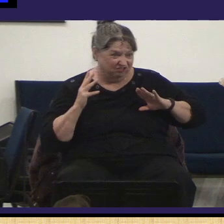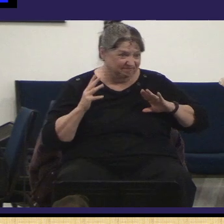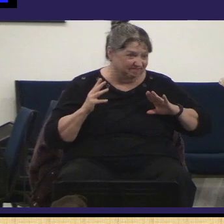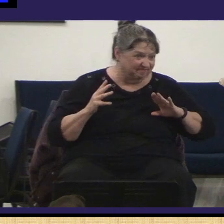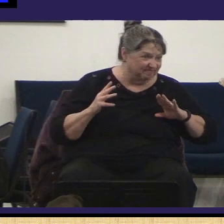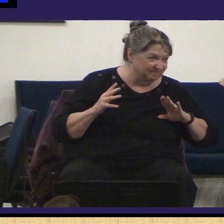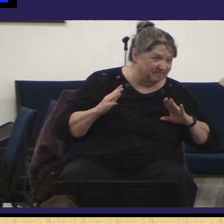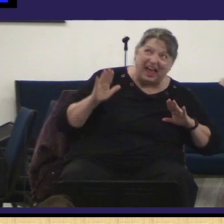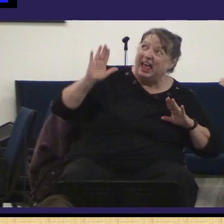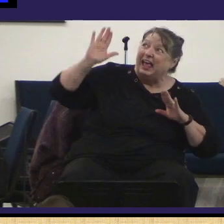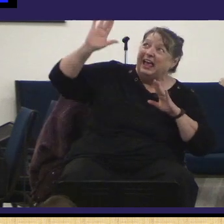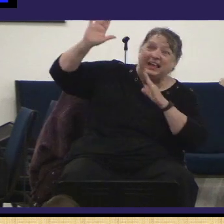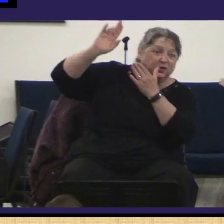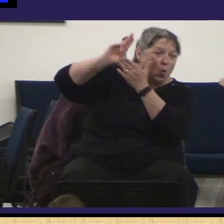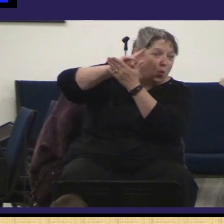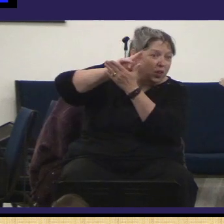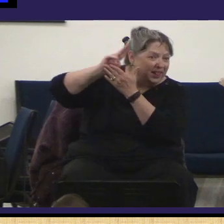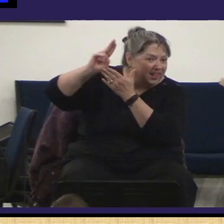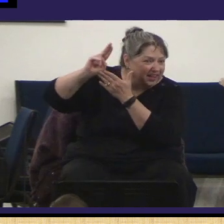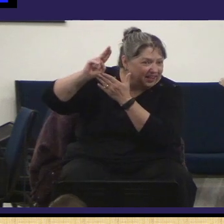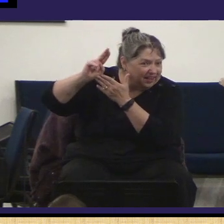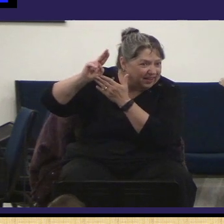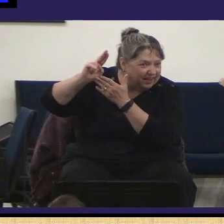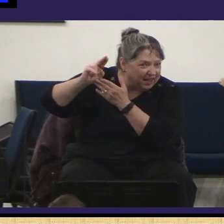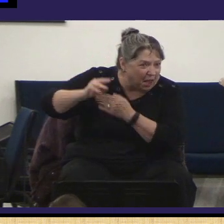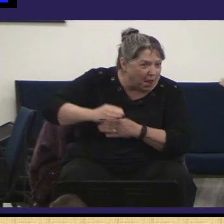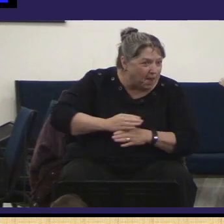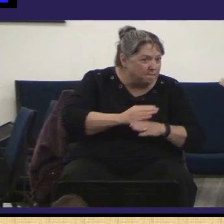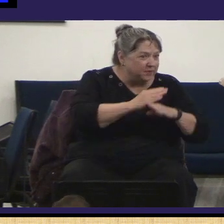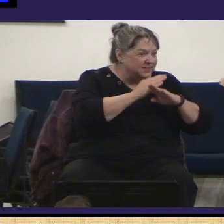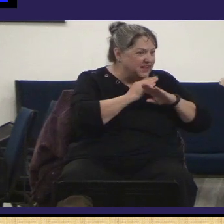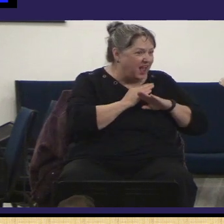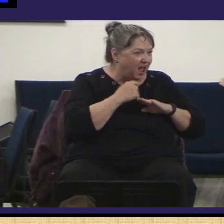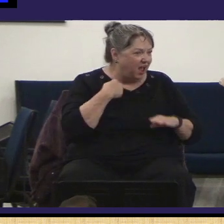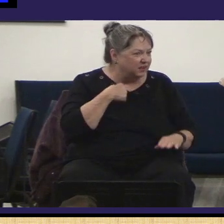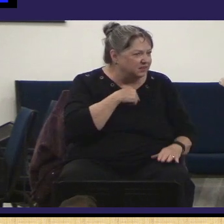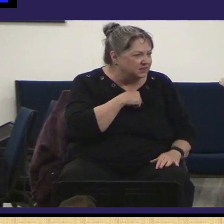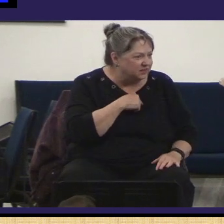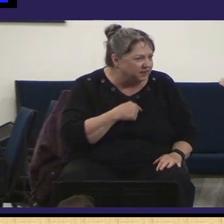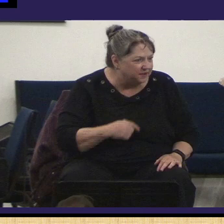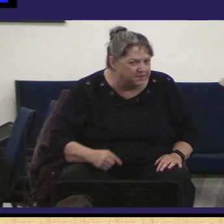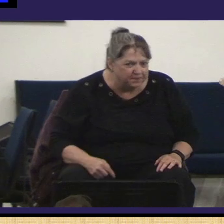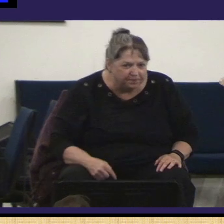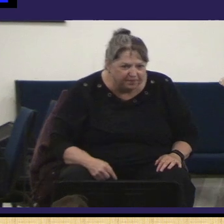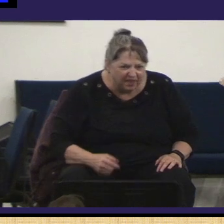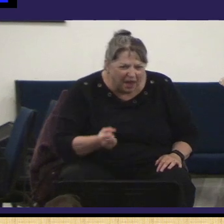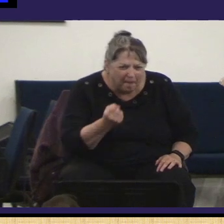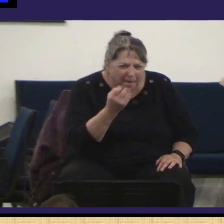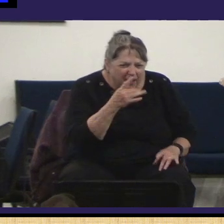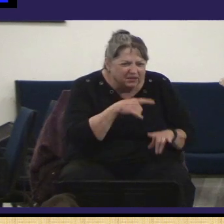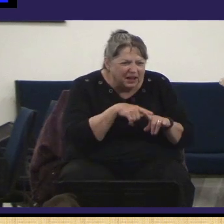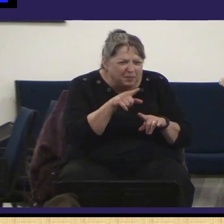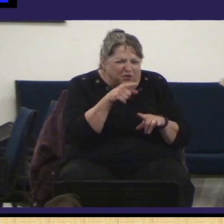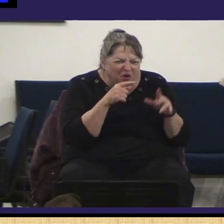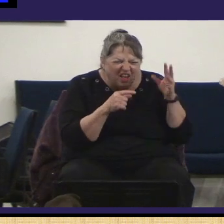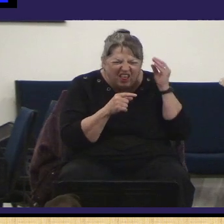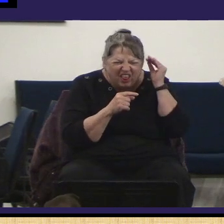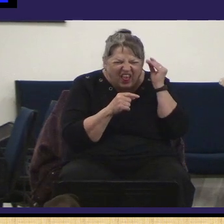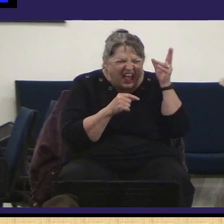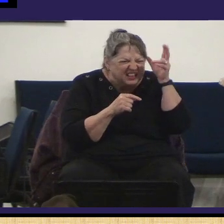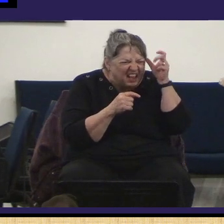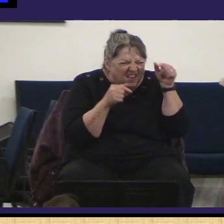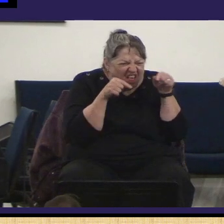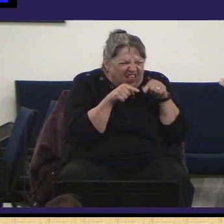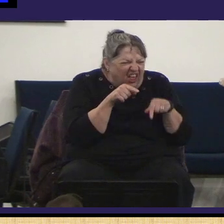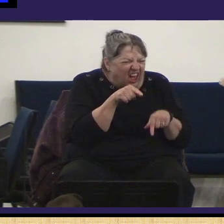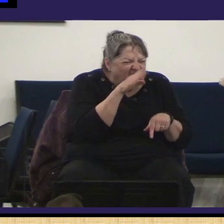It reminds us that we have been declared righteous. How many of you have ever heard the whisperings in your ear? You messed up again and God is